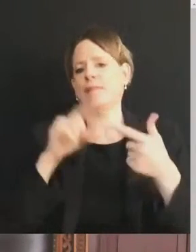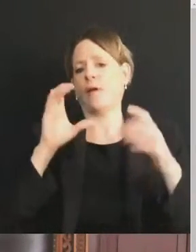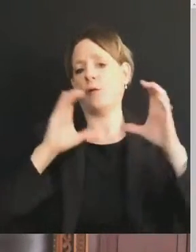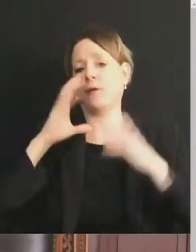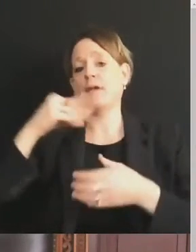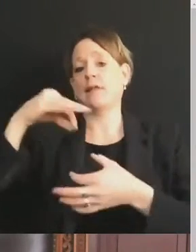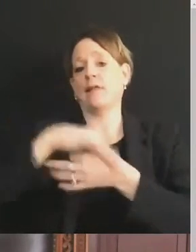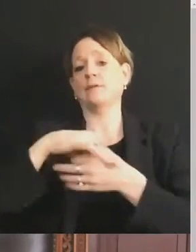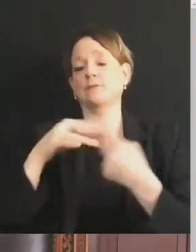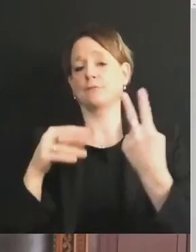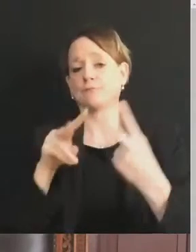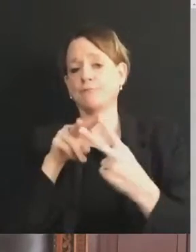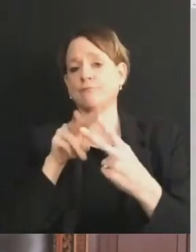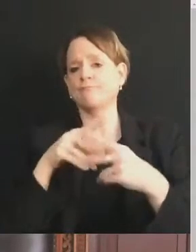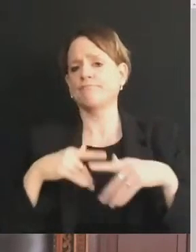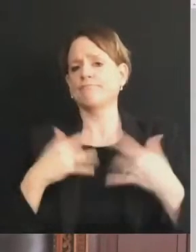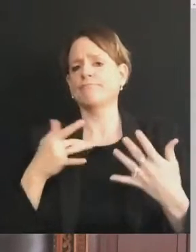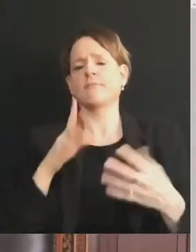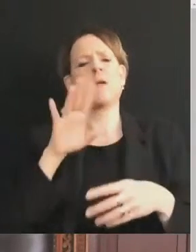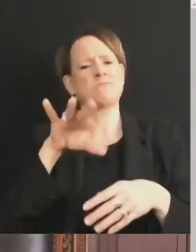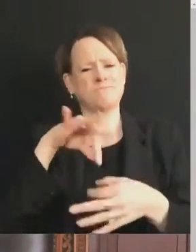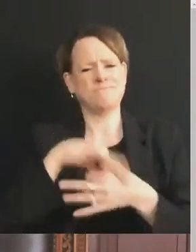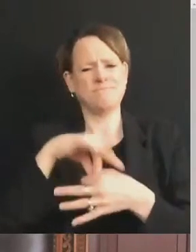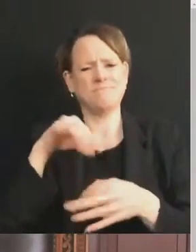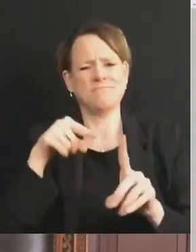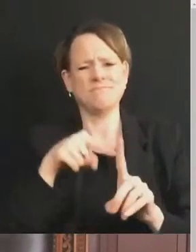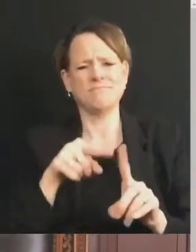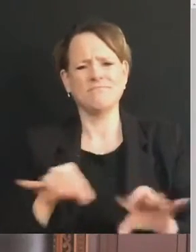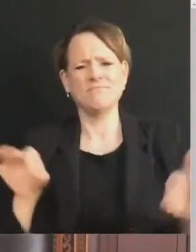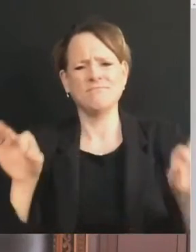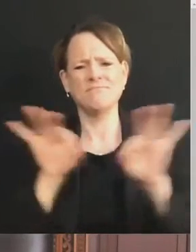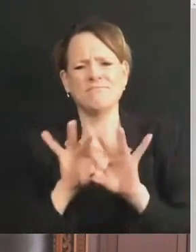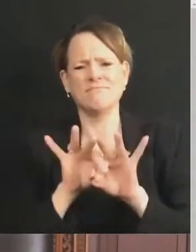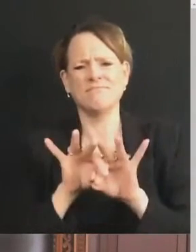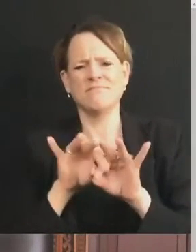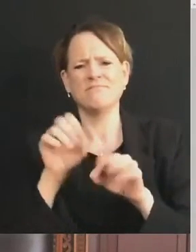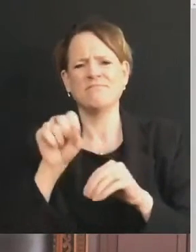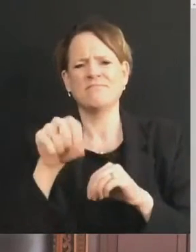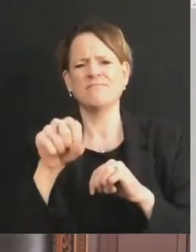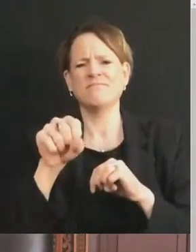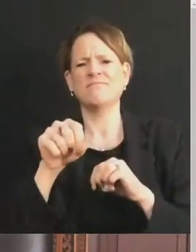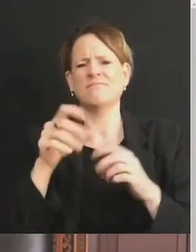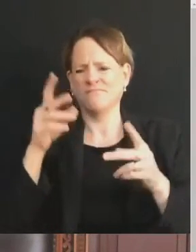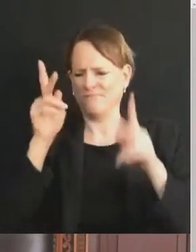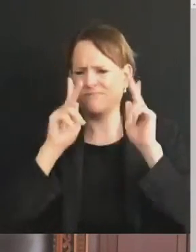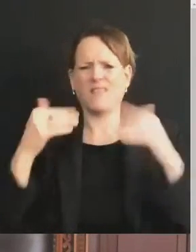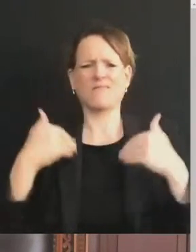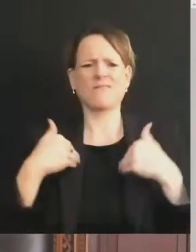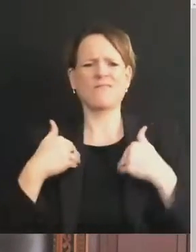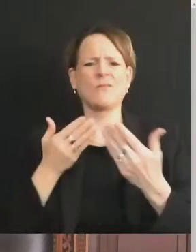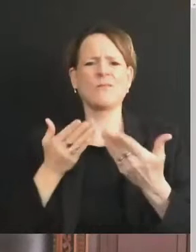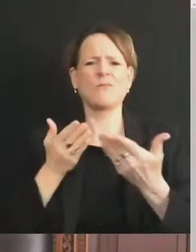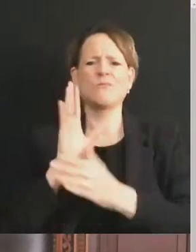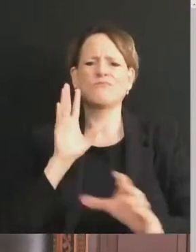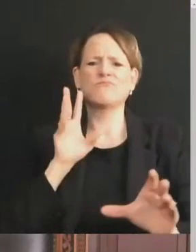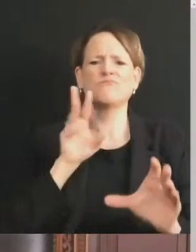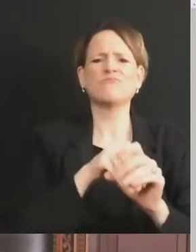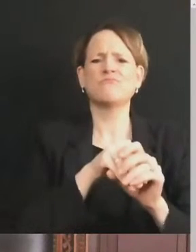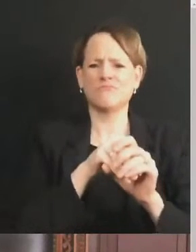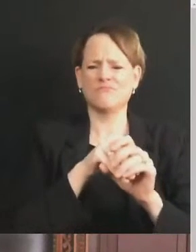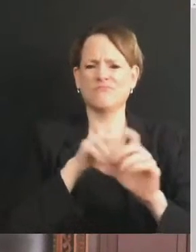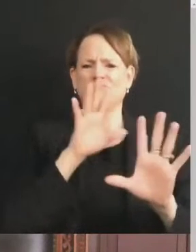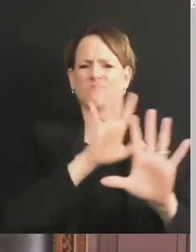the democratic in our democracy, and part of that democracy is elections.